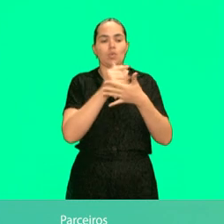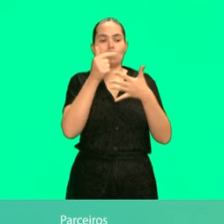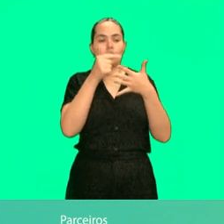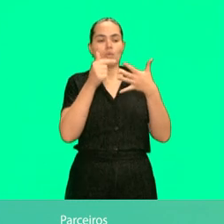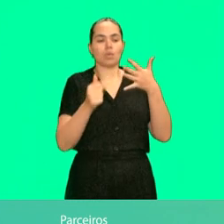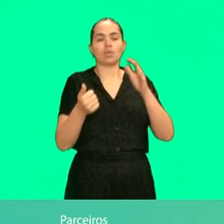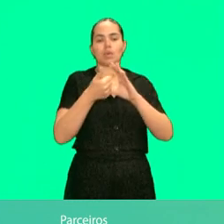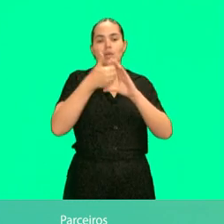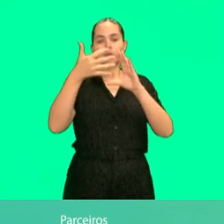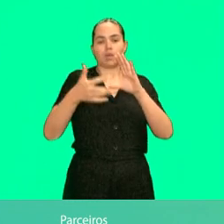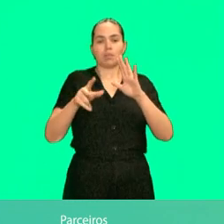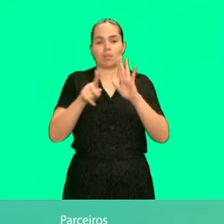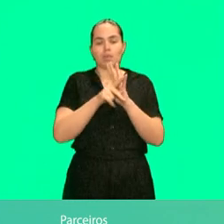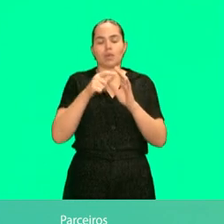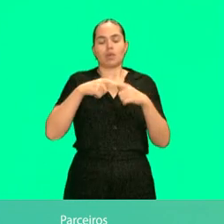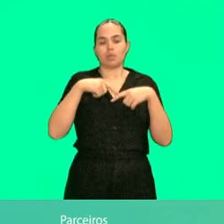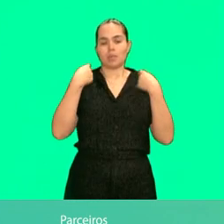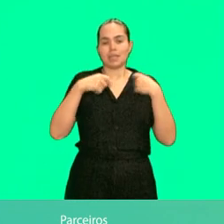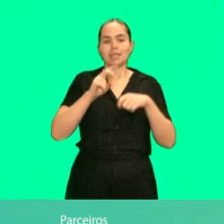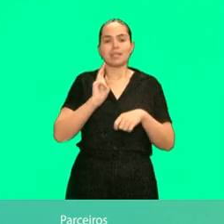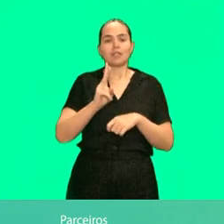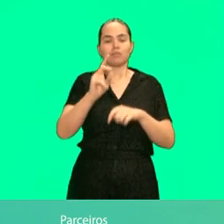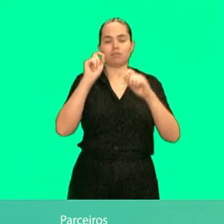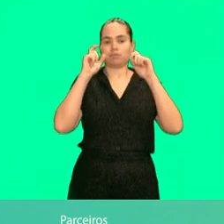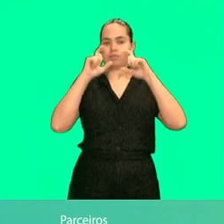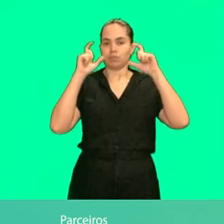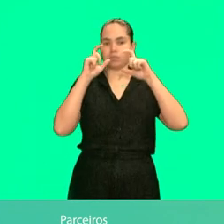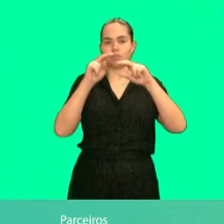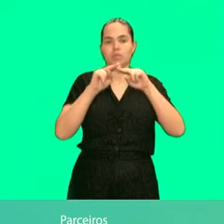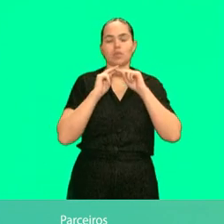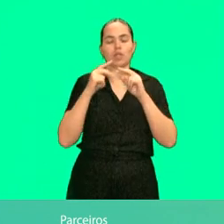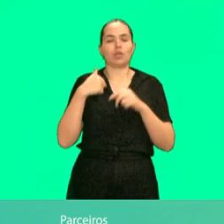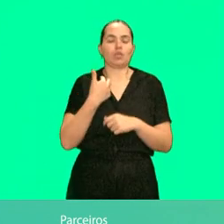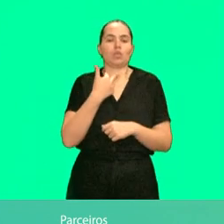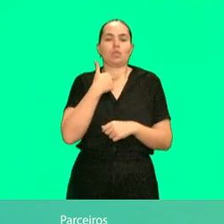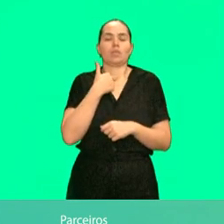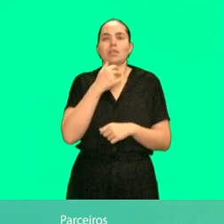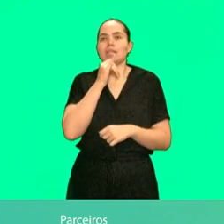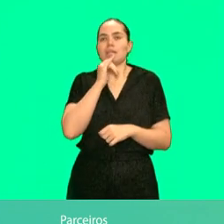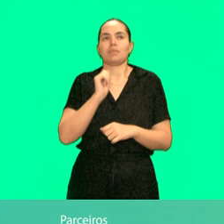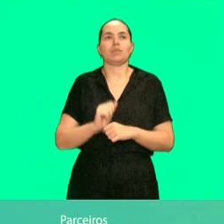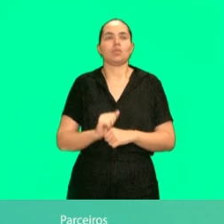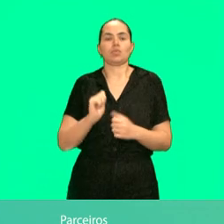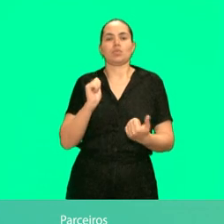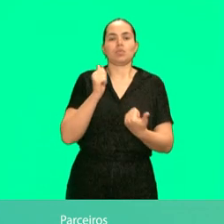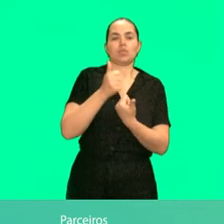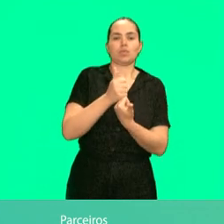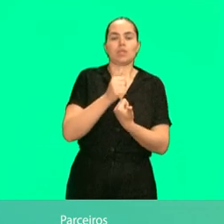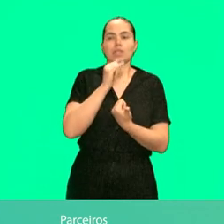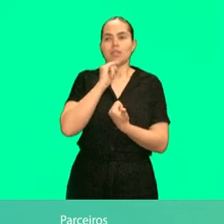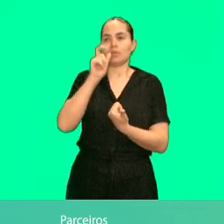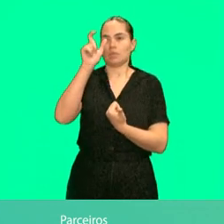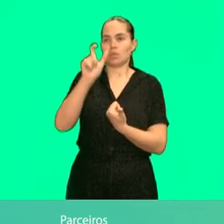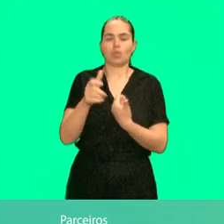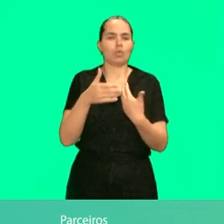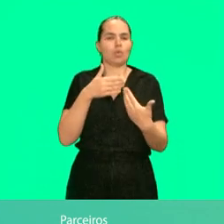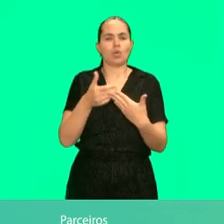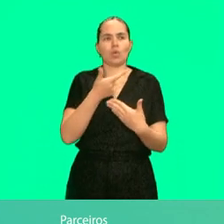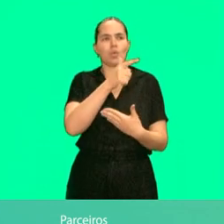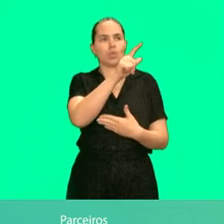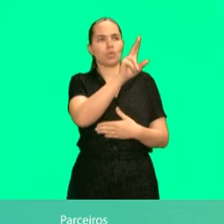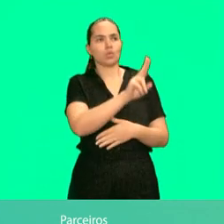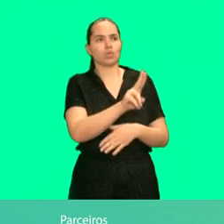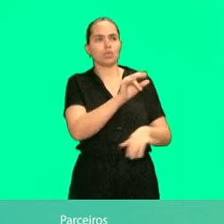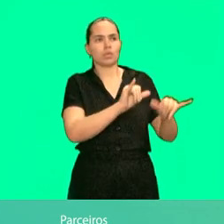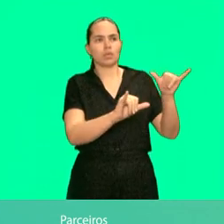natural gas, for instance, and some characteristics we need to be attentive to. I